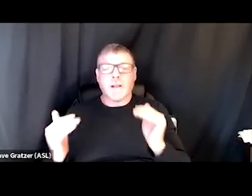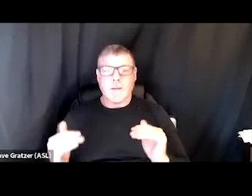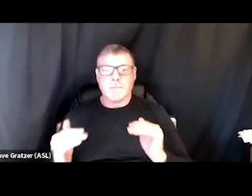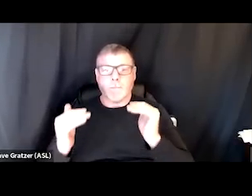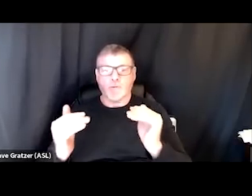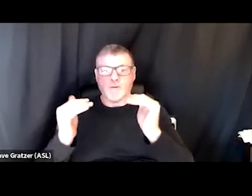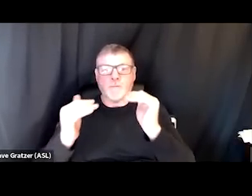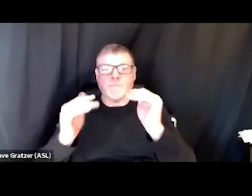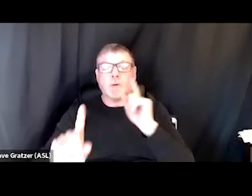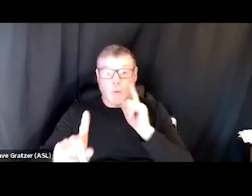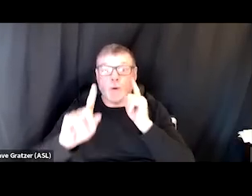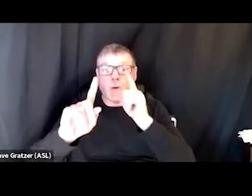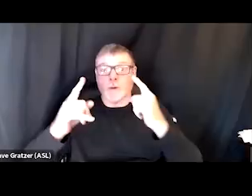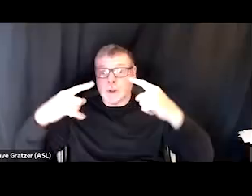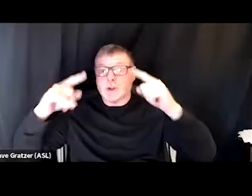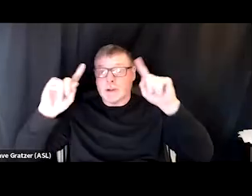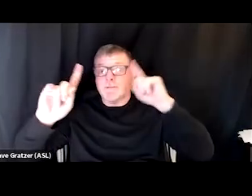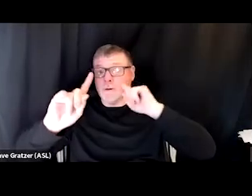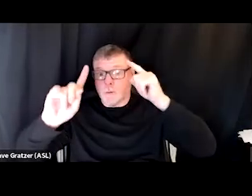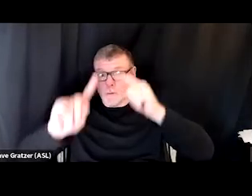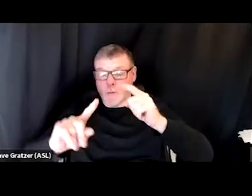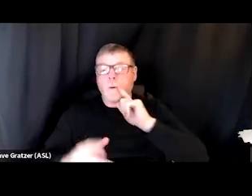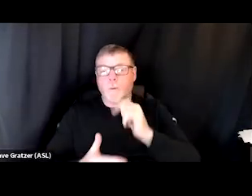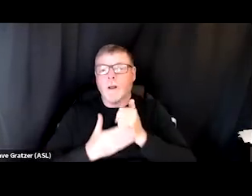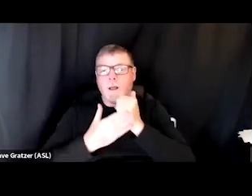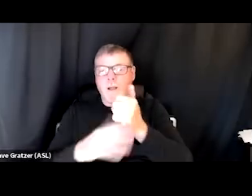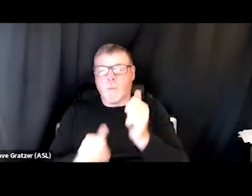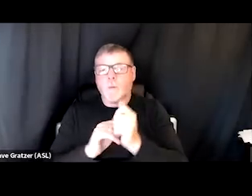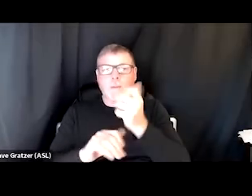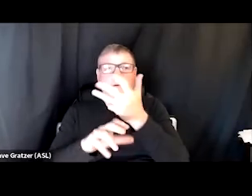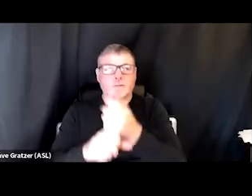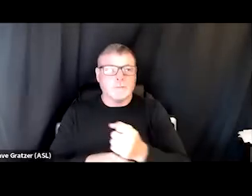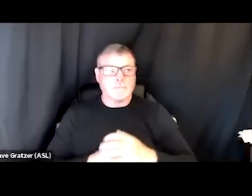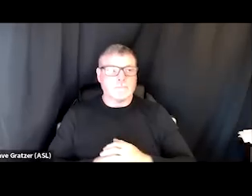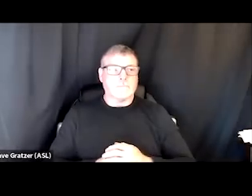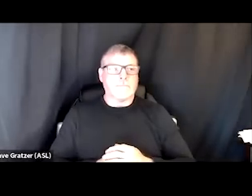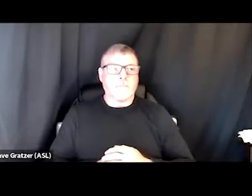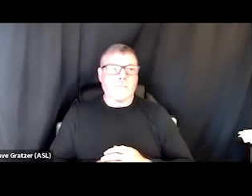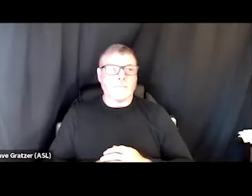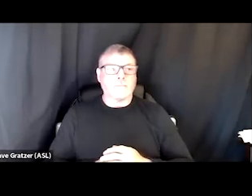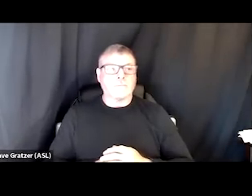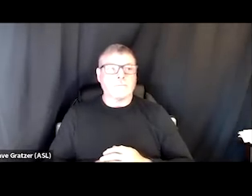them towards achieving those goals, which will help with the trust building.